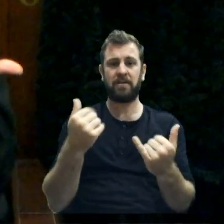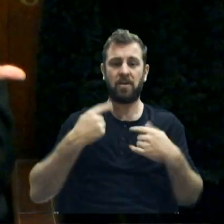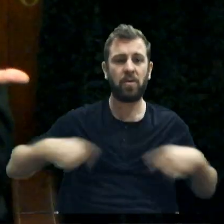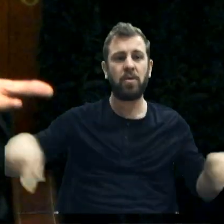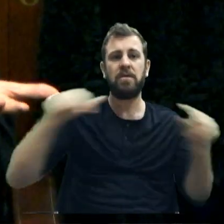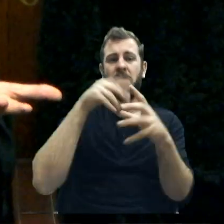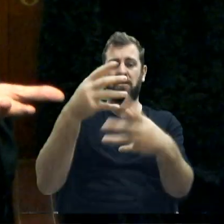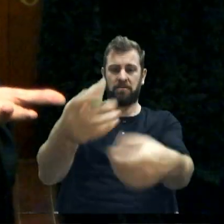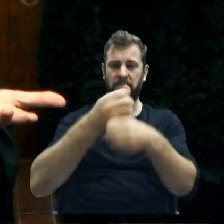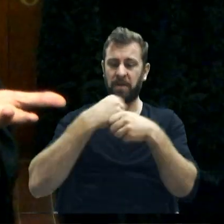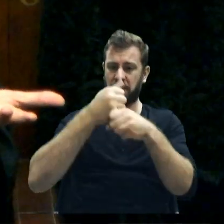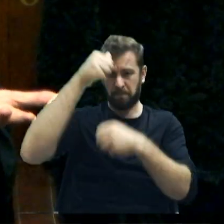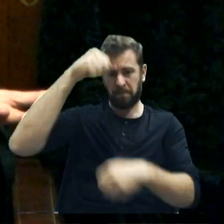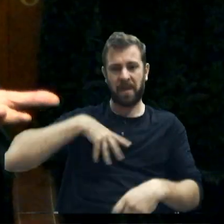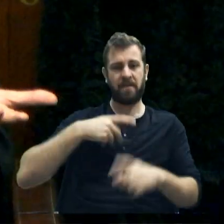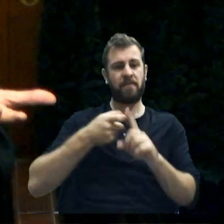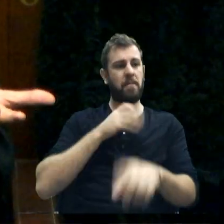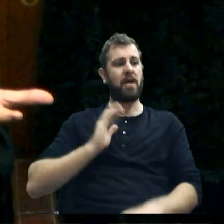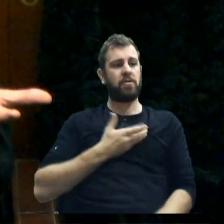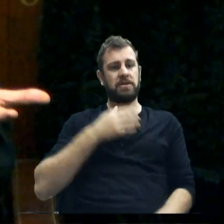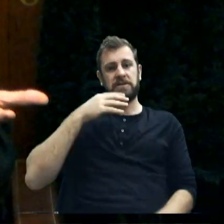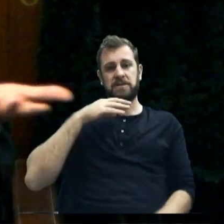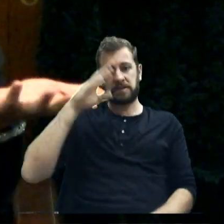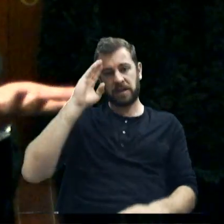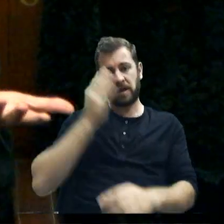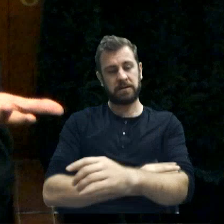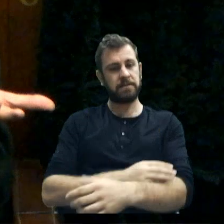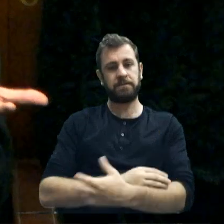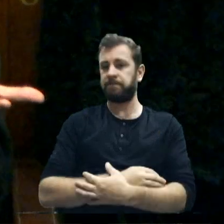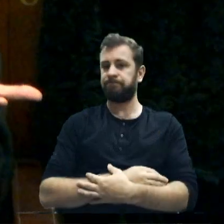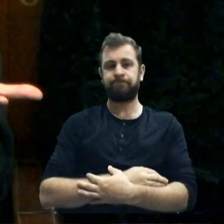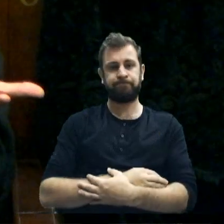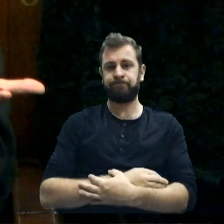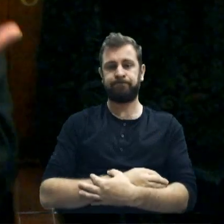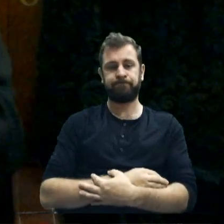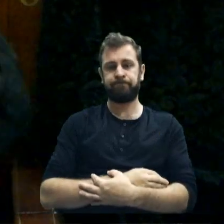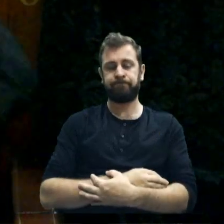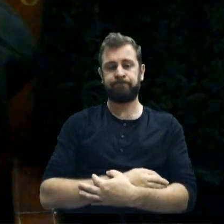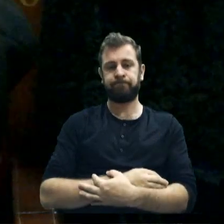men from our sons. We're not.